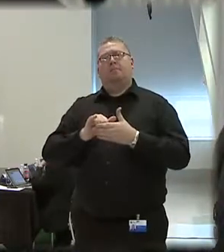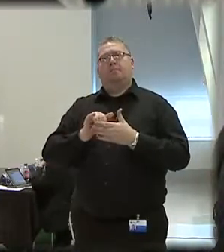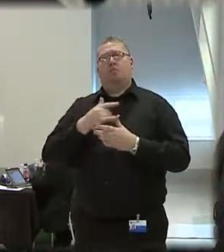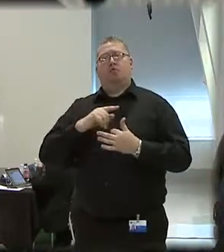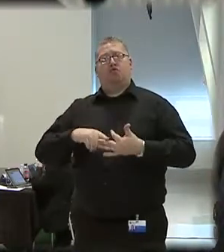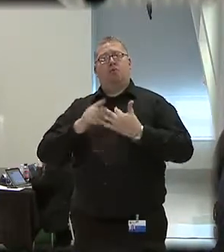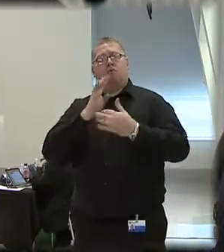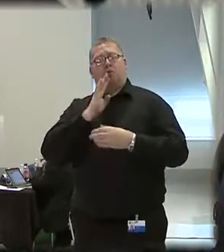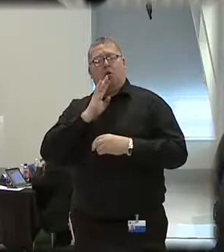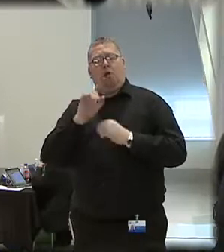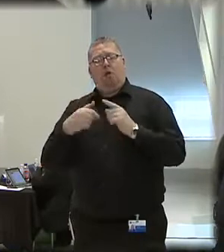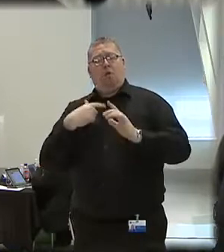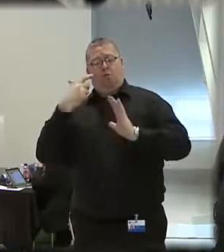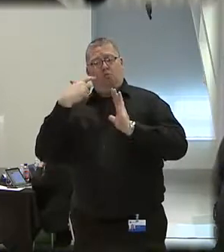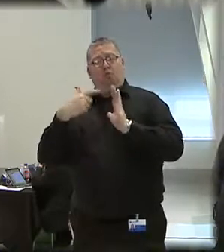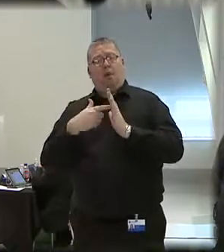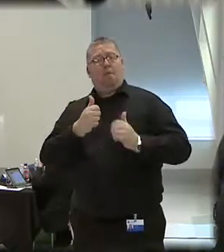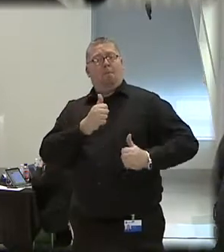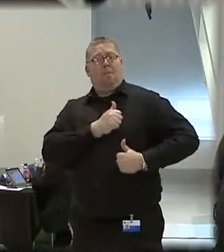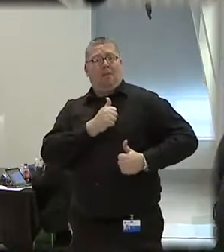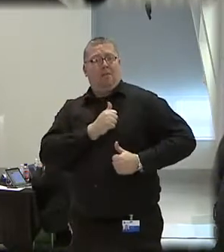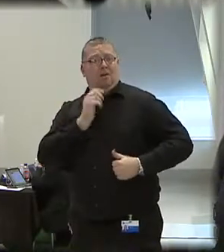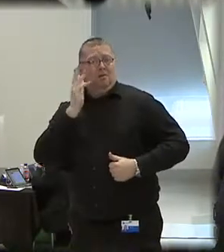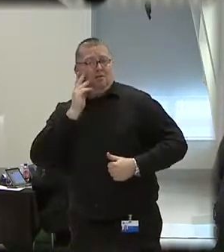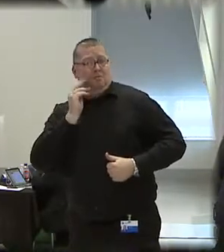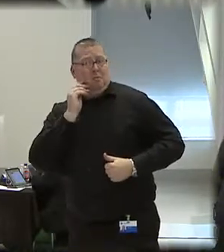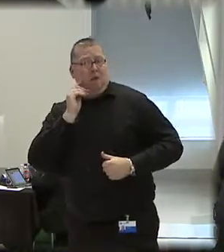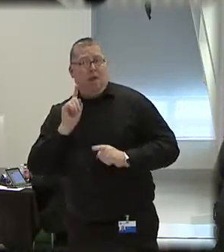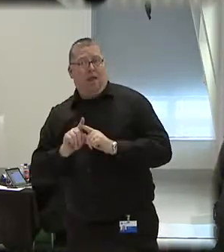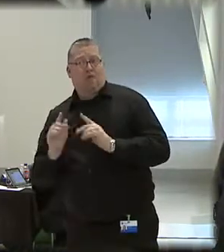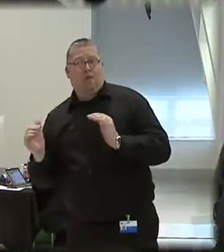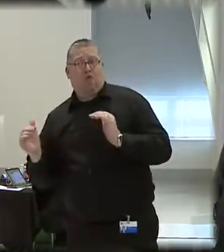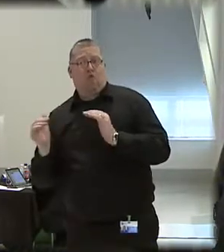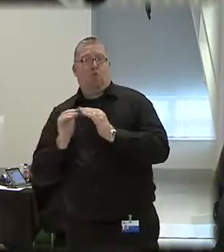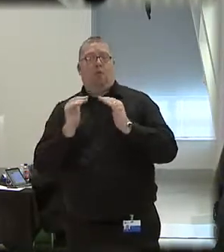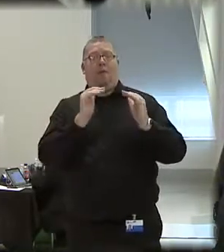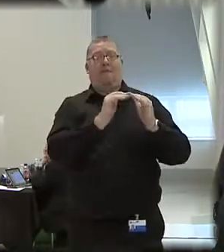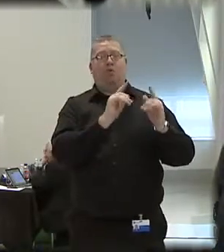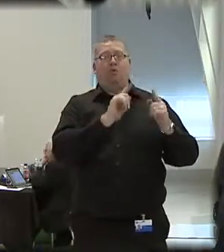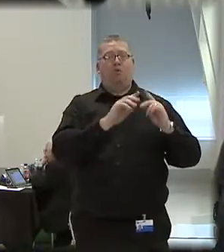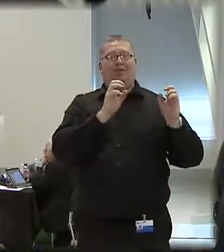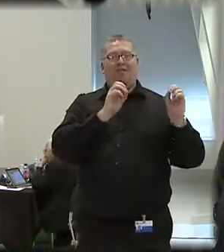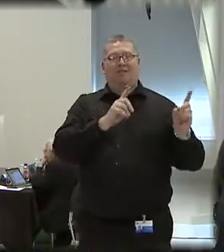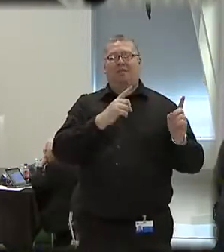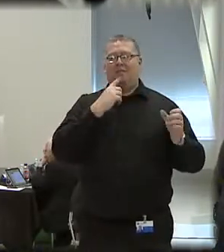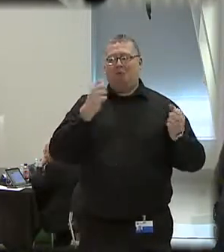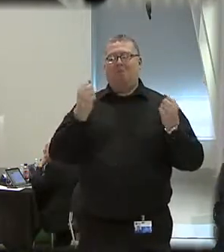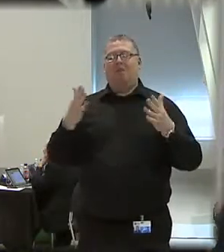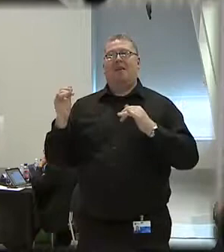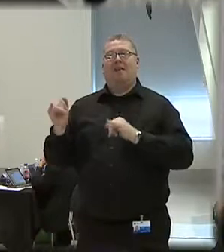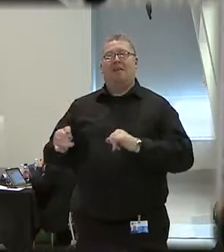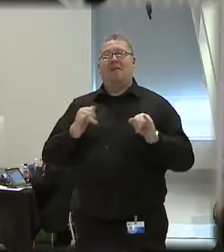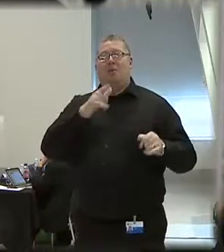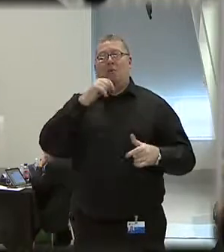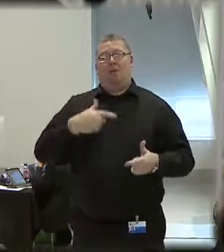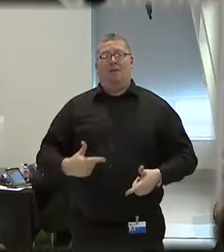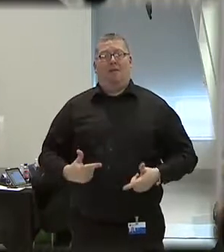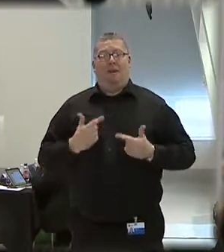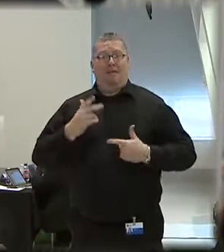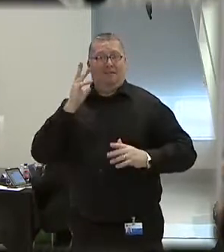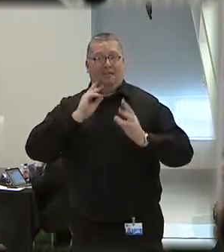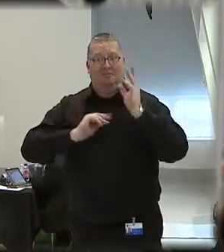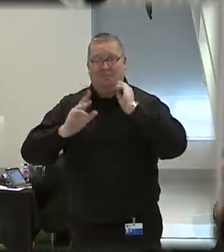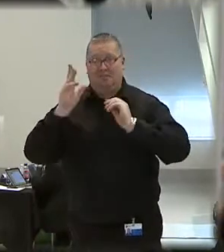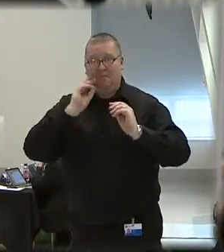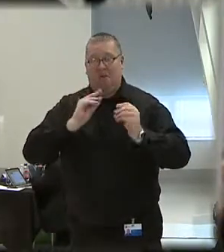we're recognizing military experience as an equivalent. But there are many, many individuals that have life experience. They may